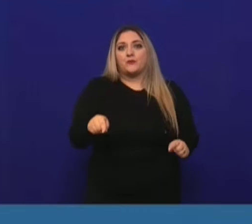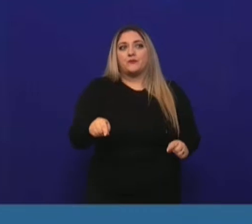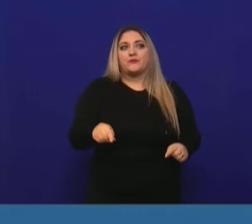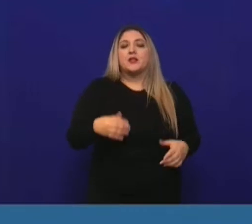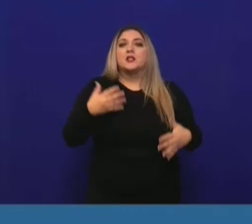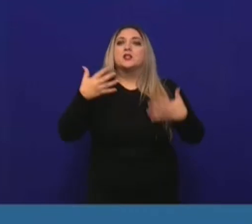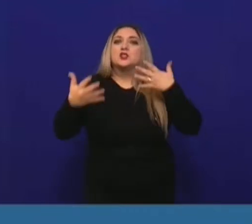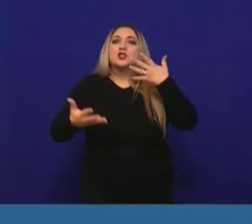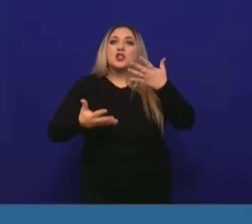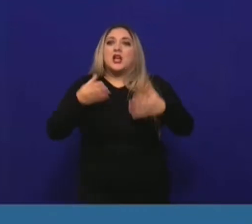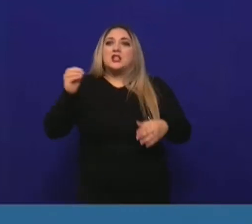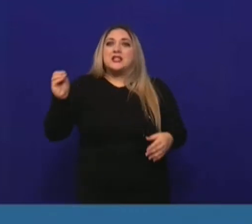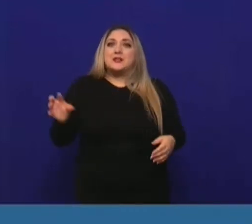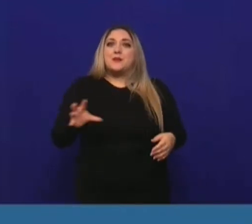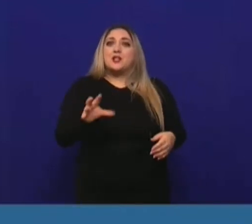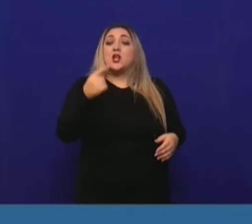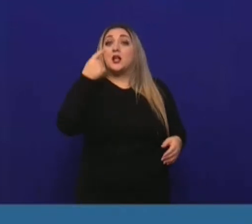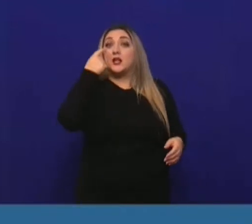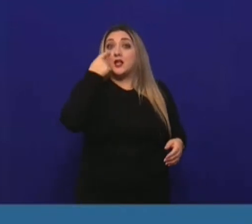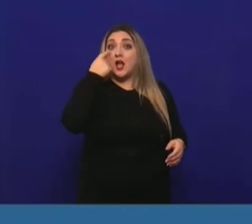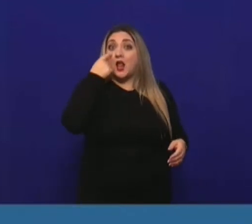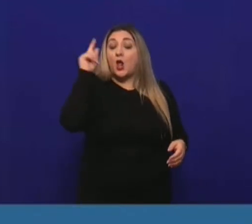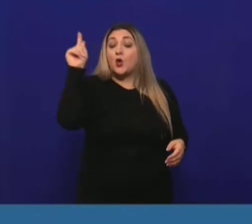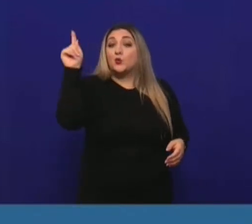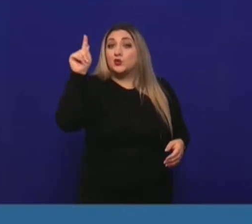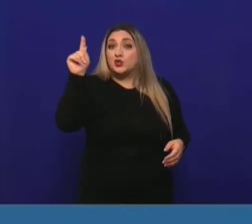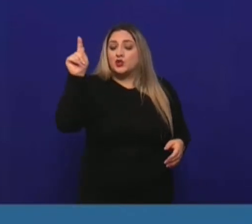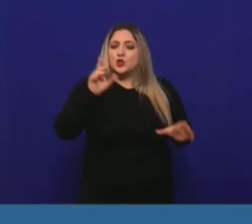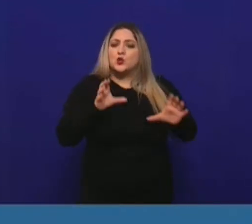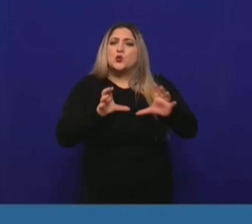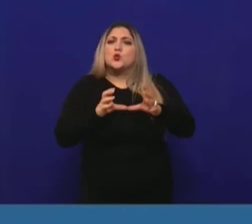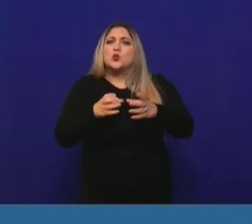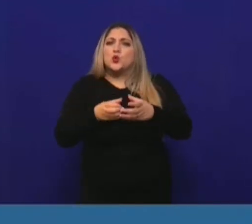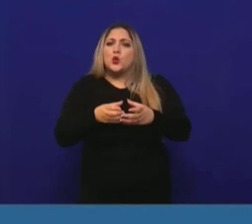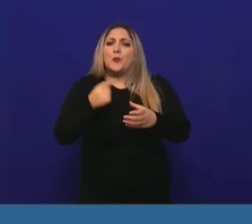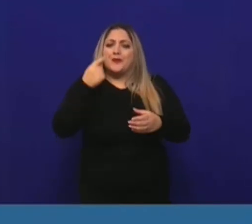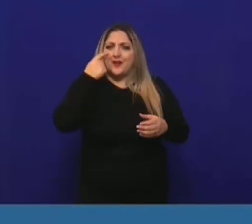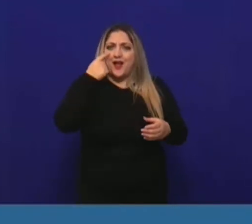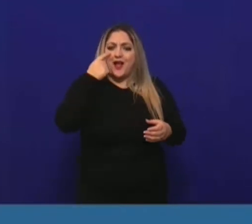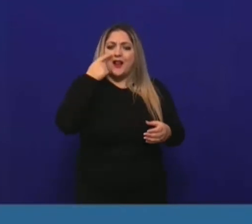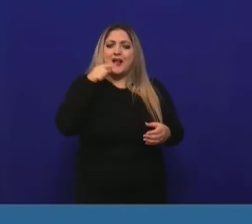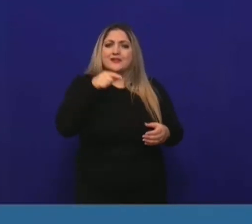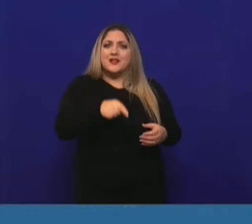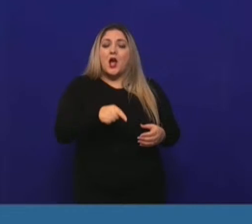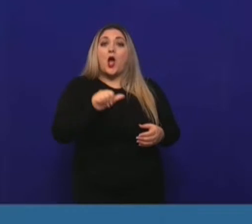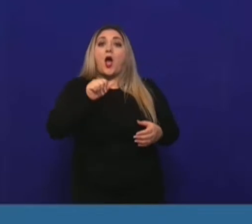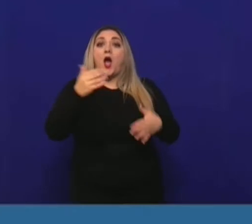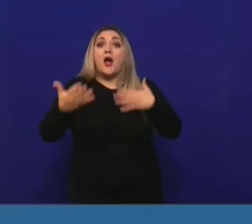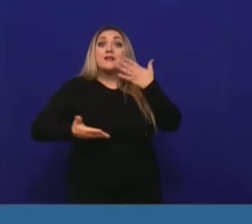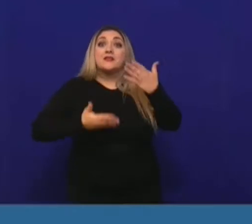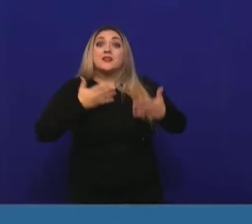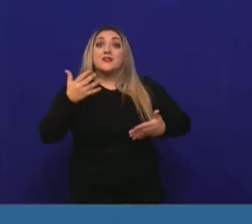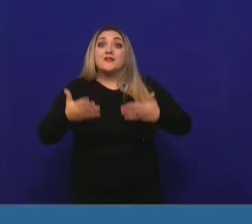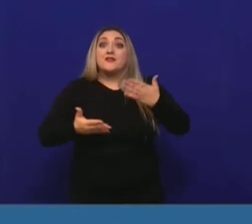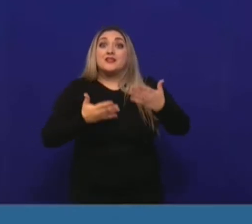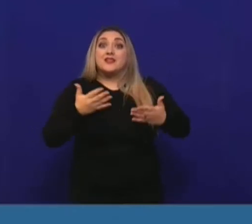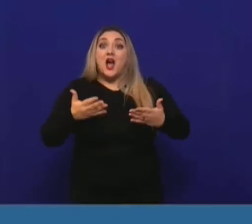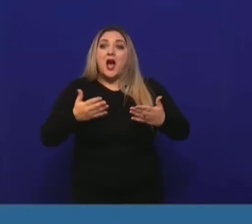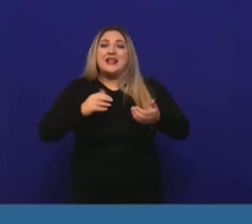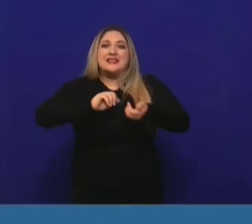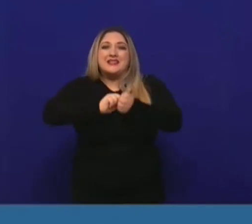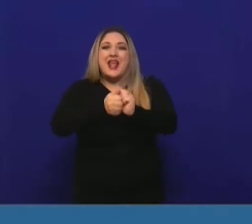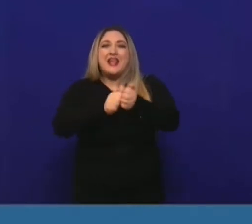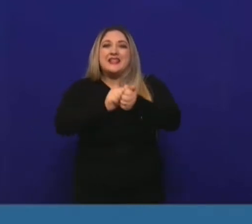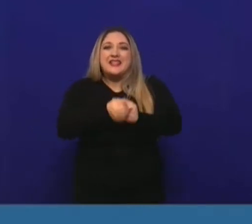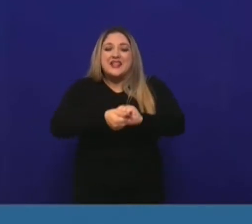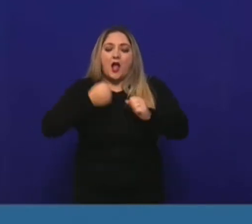naraw clusters qed ikunu relatati ma' clusters fejn ikun hemm attività fiżika intensiva.